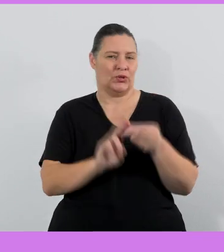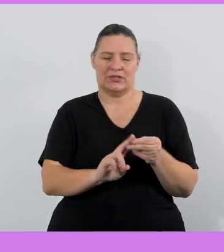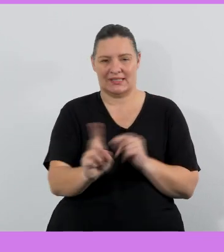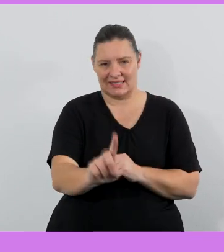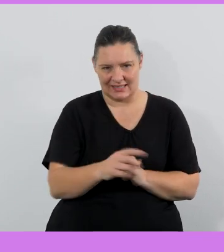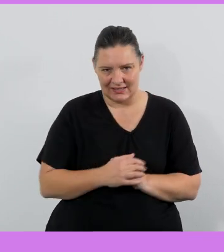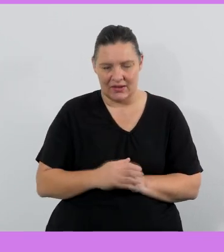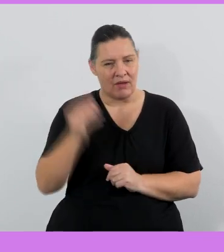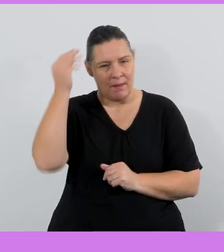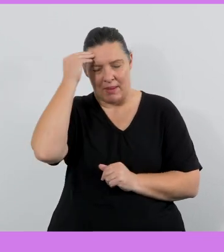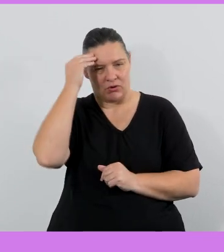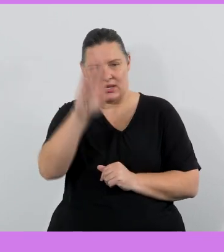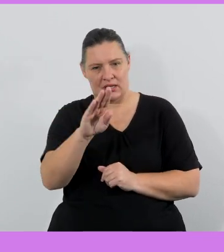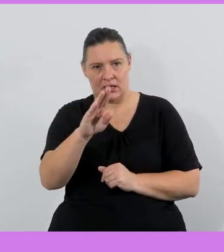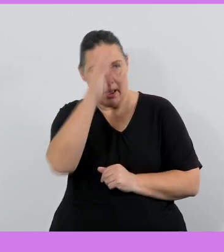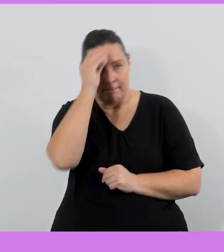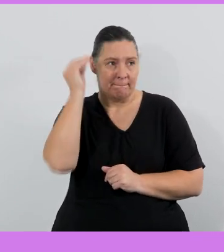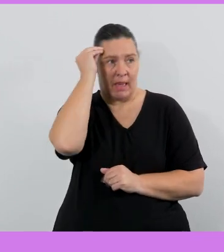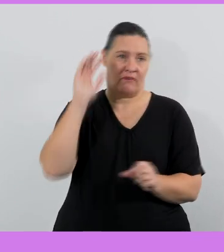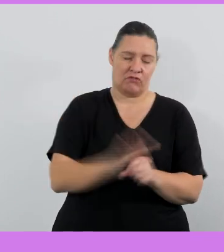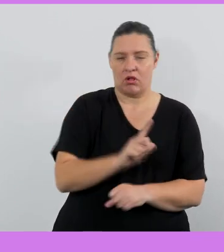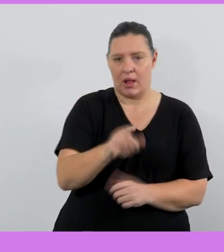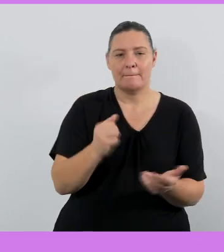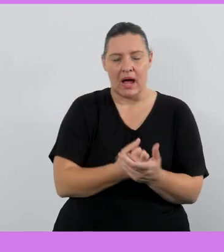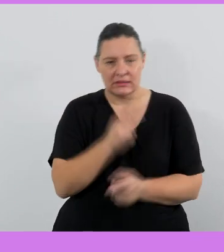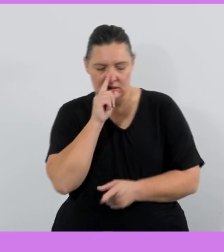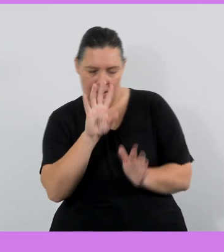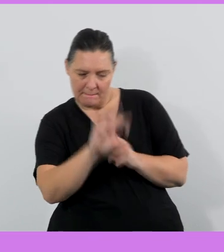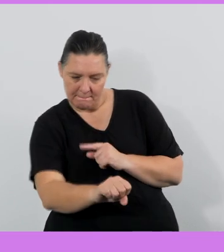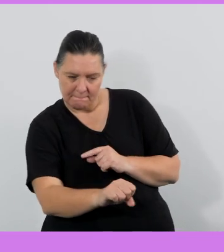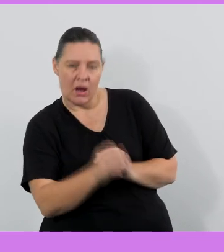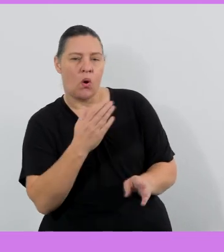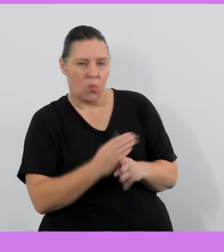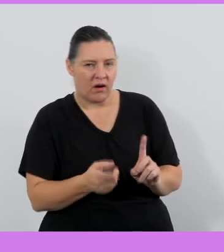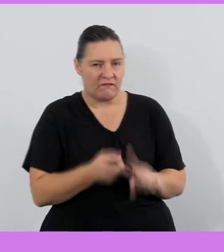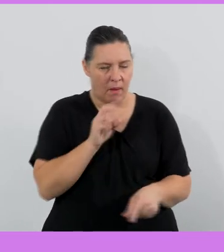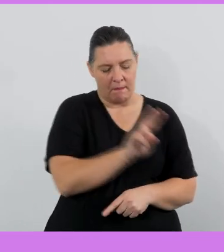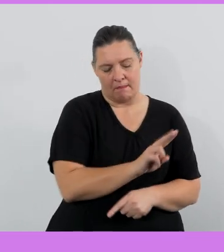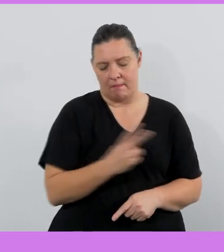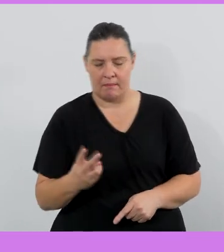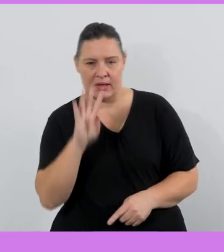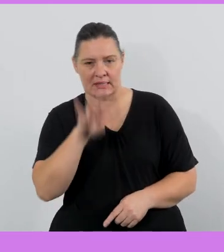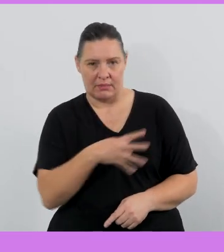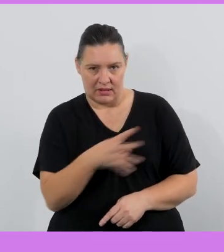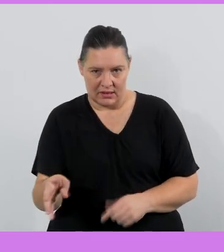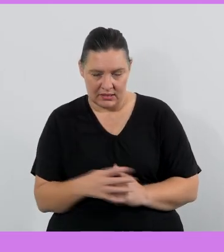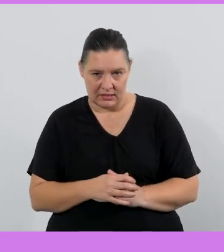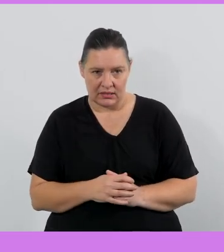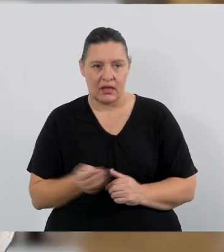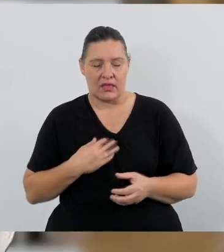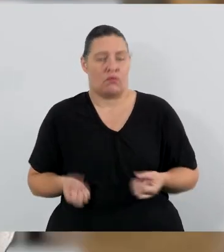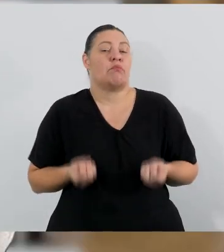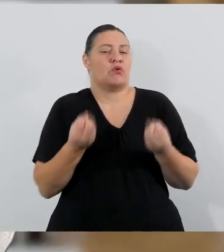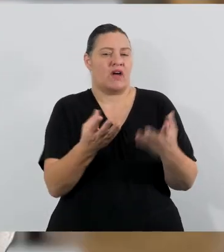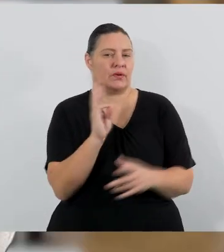units from your memory, right? Don't memorize. But you must be able to work with them from a conversion table, and that we will provide